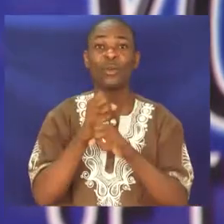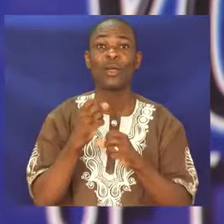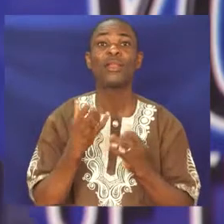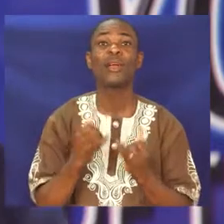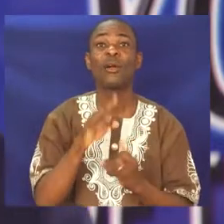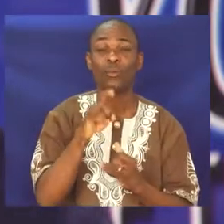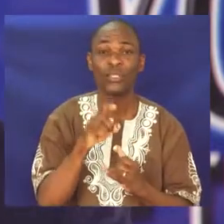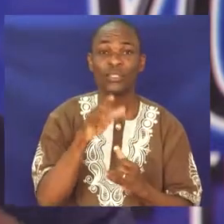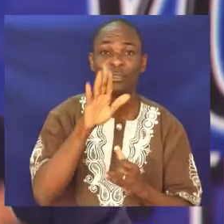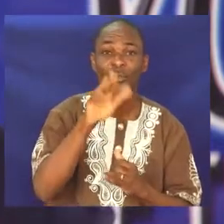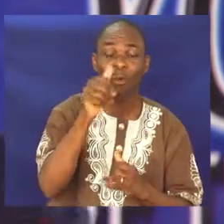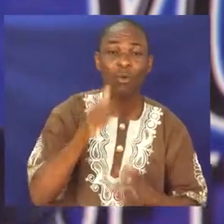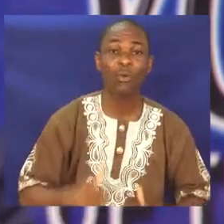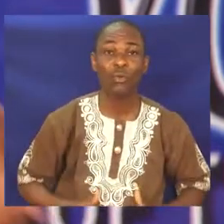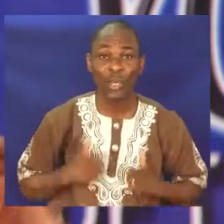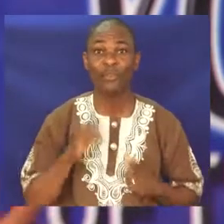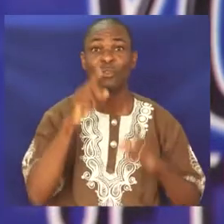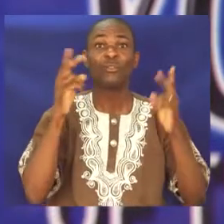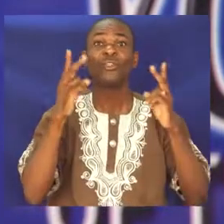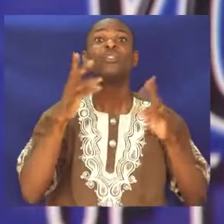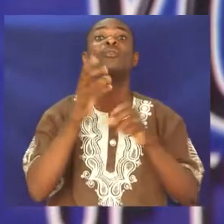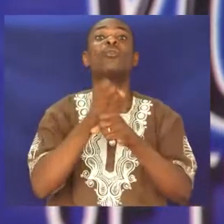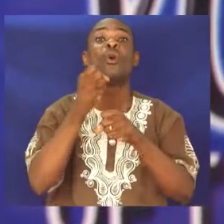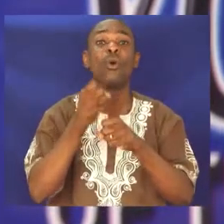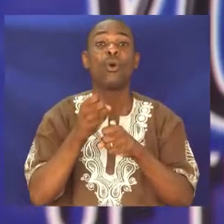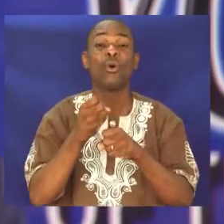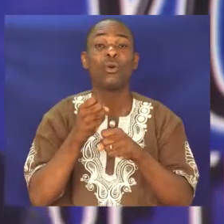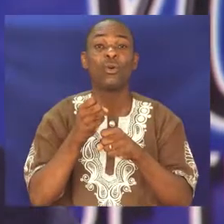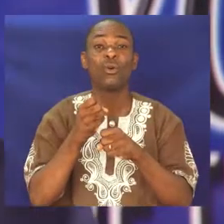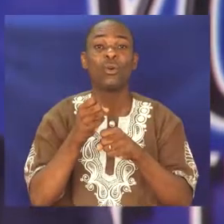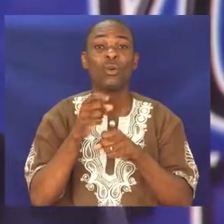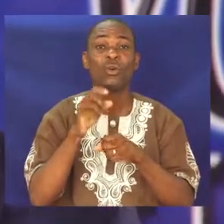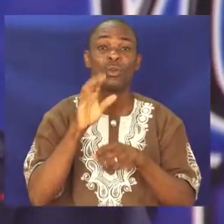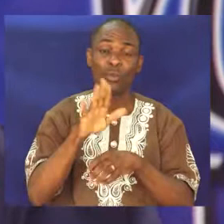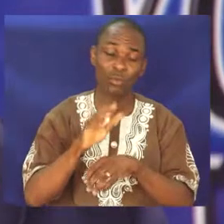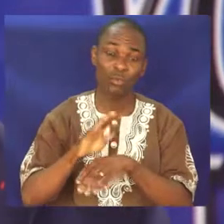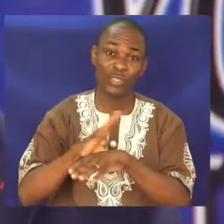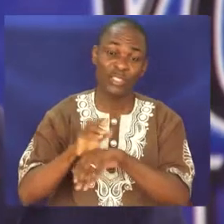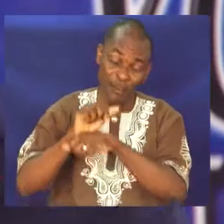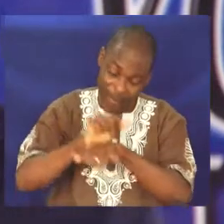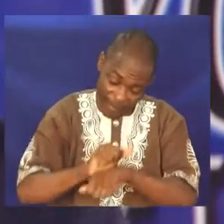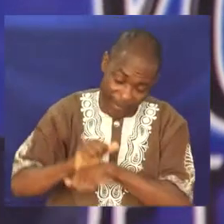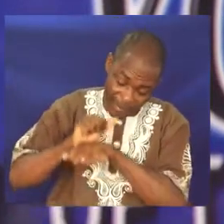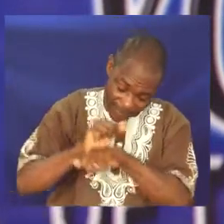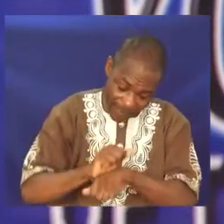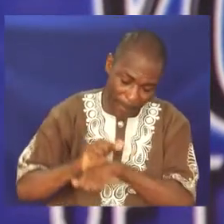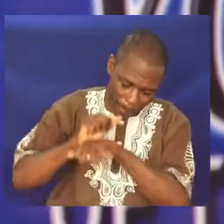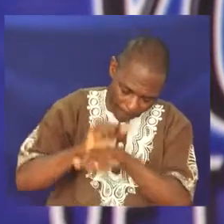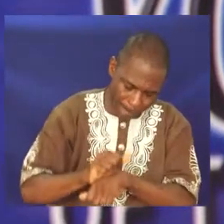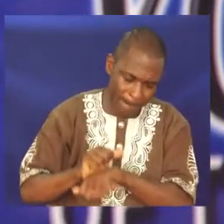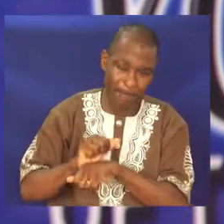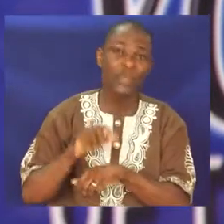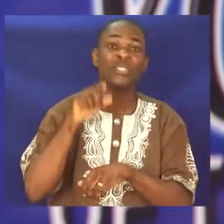Wa pre e wa bra bom e wo dwumadie ahoro a wo die mu ama enkunim die a eto sae no aba. Ana wo die da bia wo